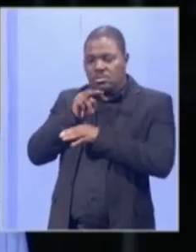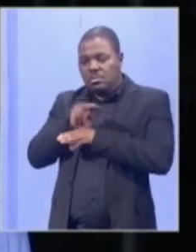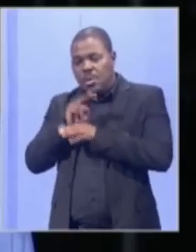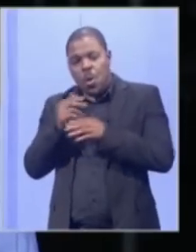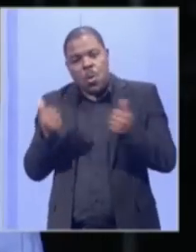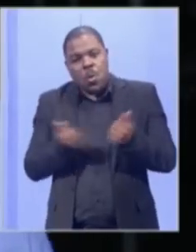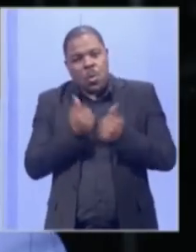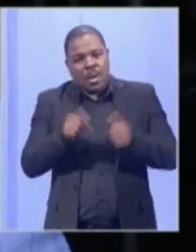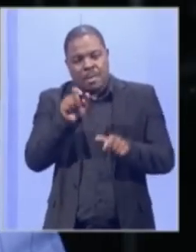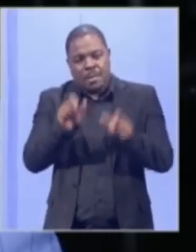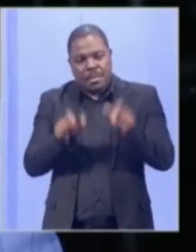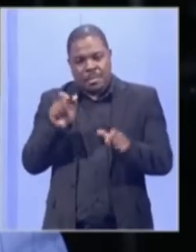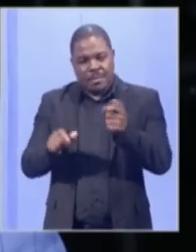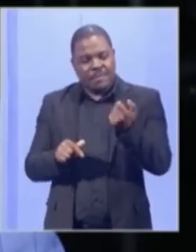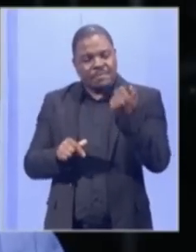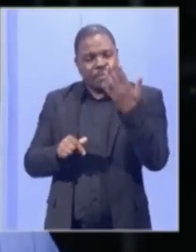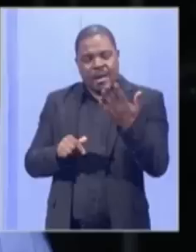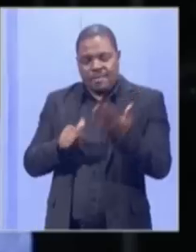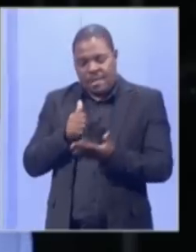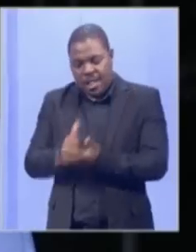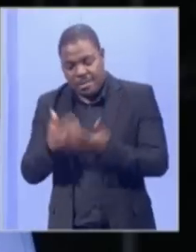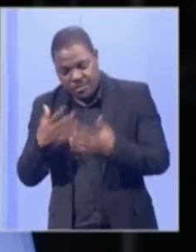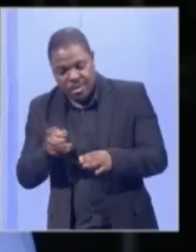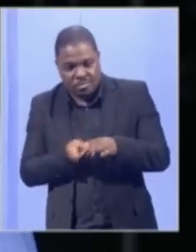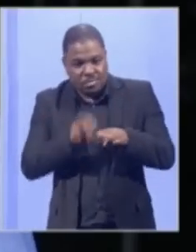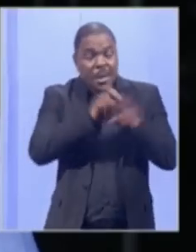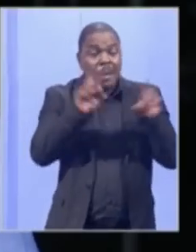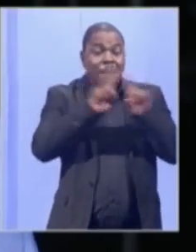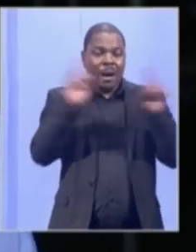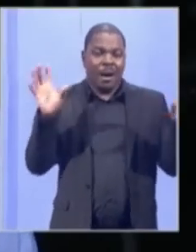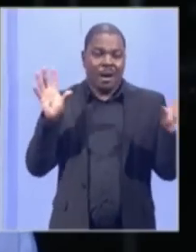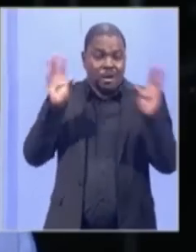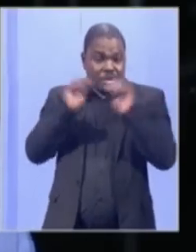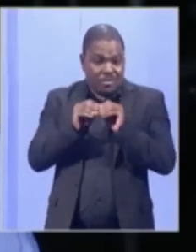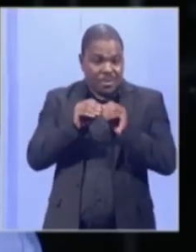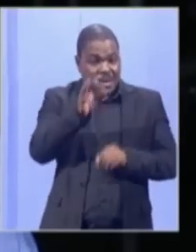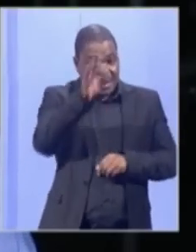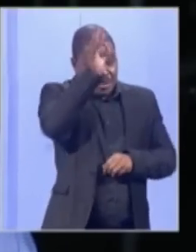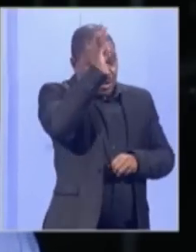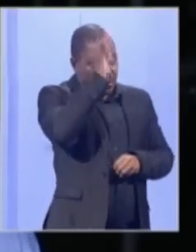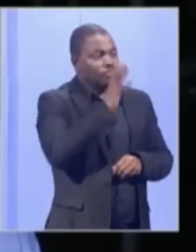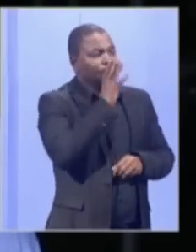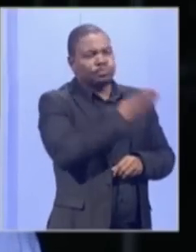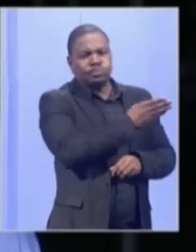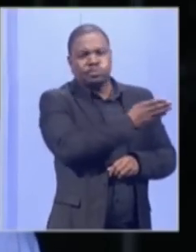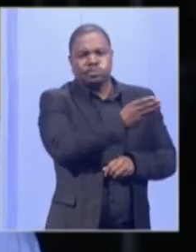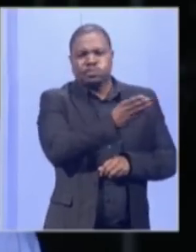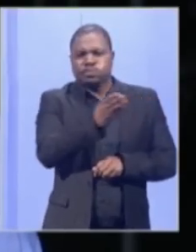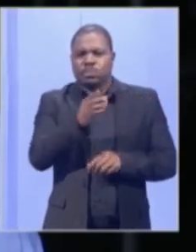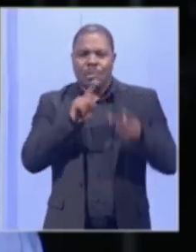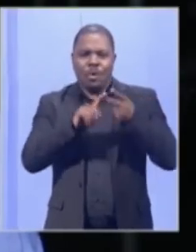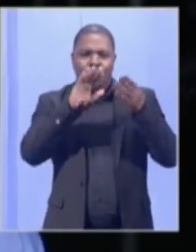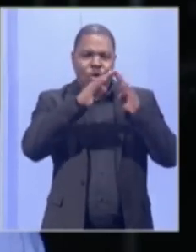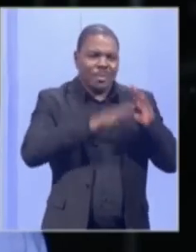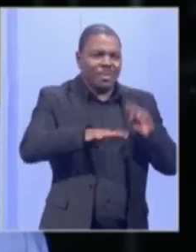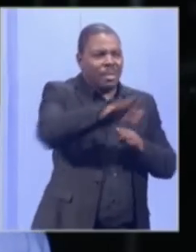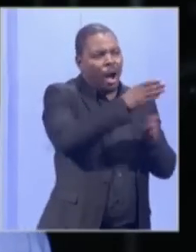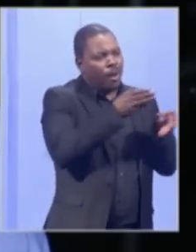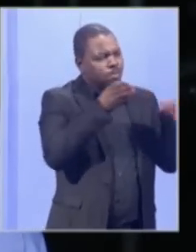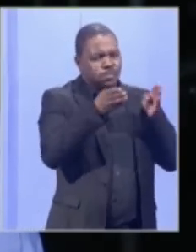falositswe baepi ba ba se molaong ba le batlhano gompieno mme fela ka kakaretso motho a ka nna re sepodisi se bonala ka bontsi go akaretsa le baagi ba kgaolo ya